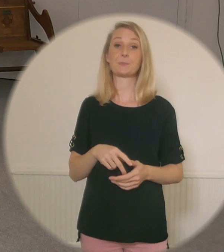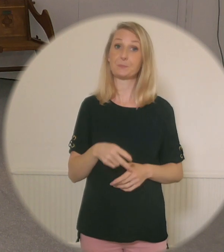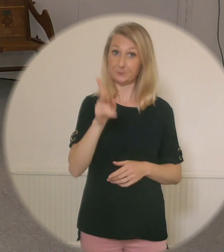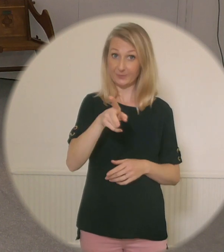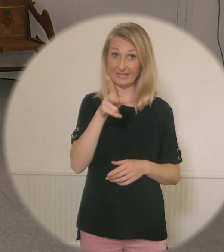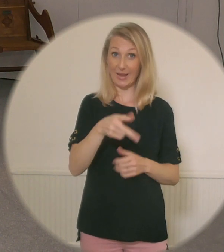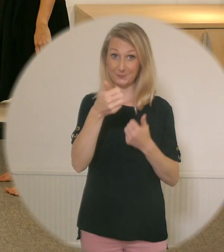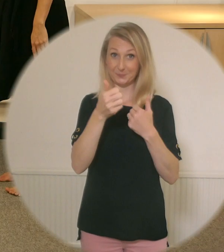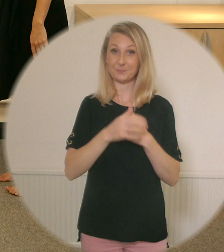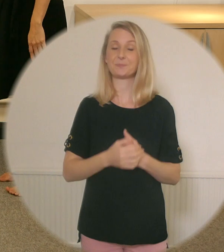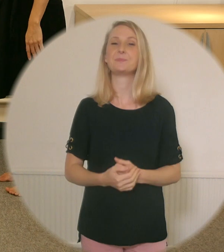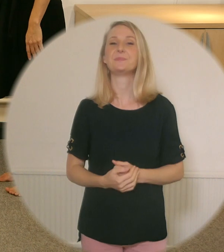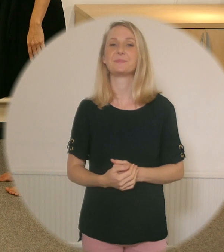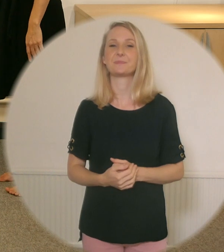time.